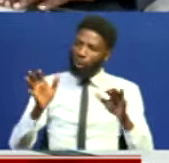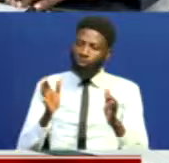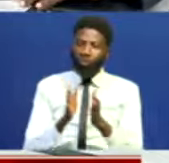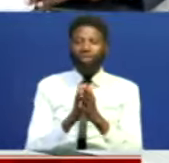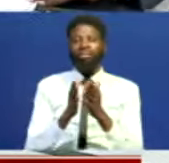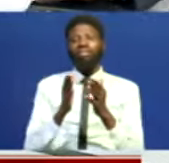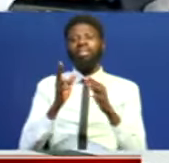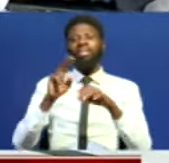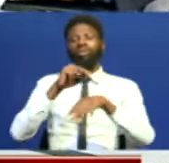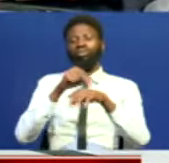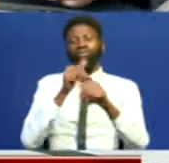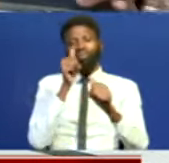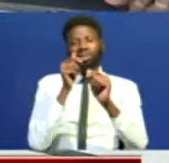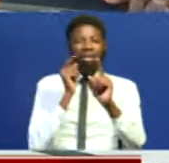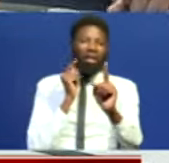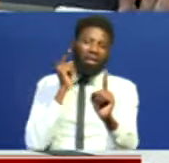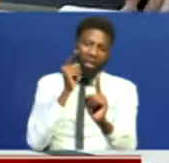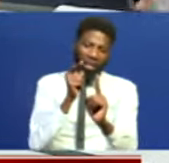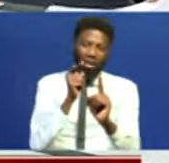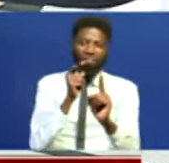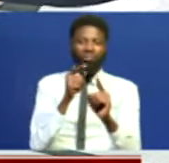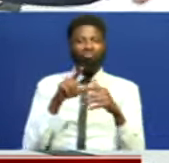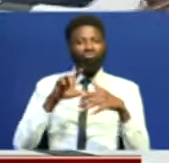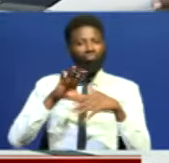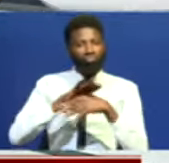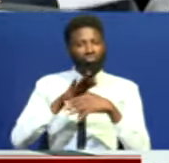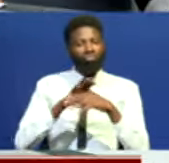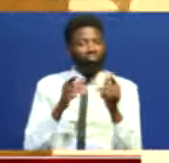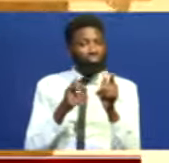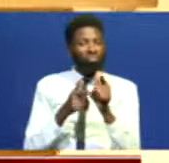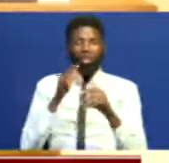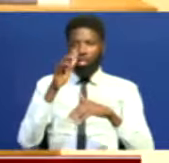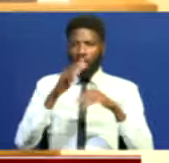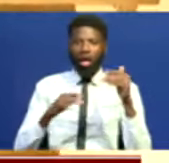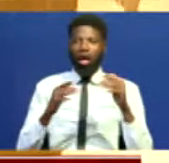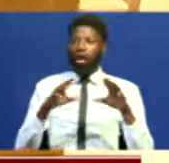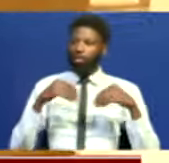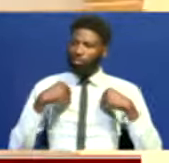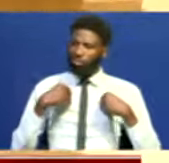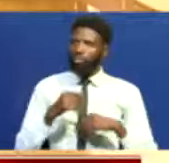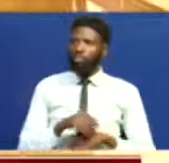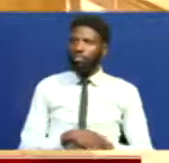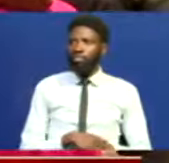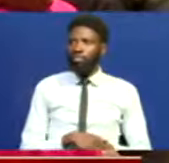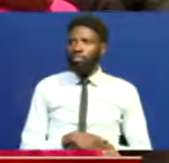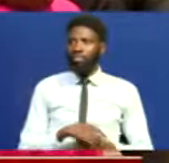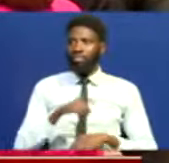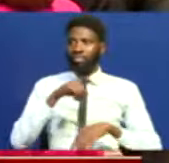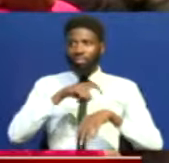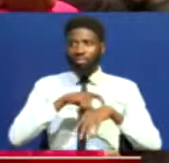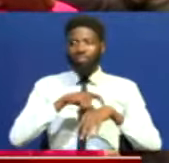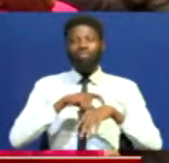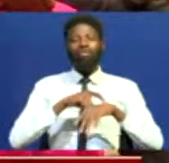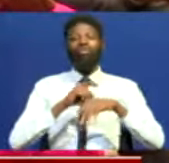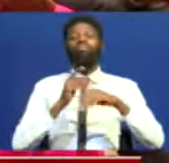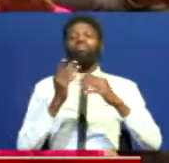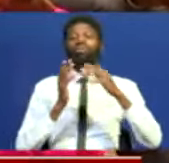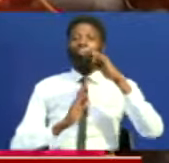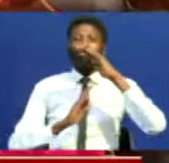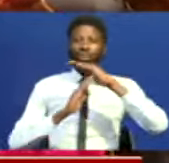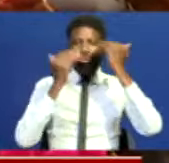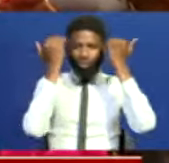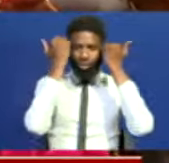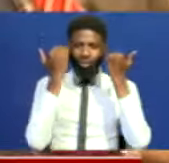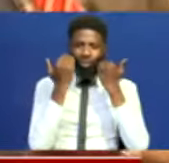Yes, and more stories in the county news roundup. Even after the Supreme Court ruled that LGBTQ persons